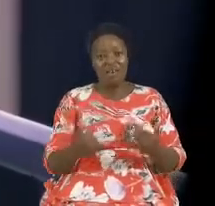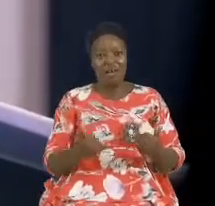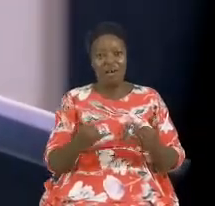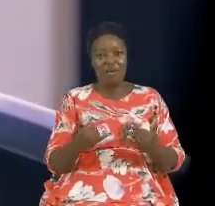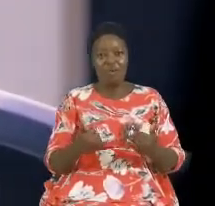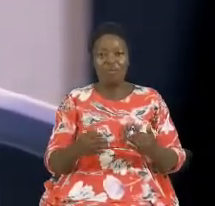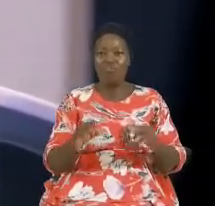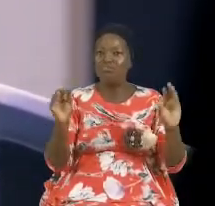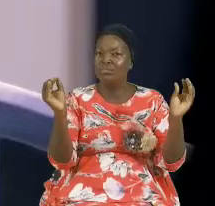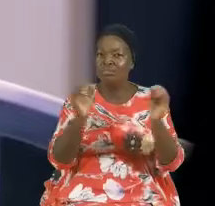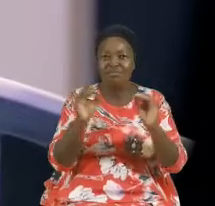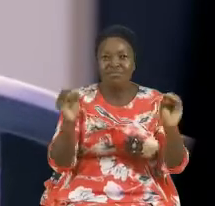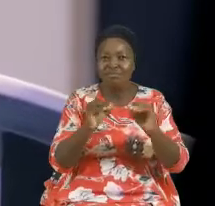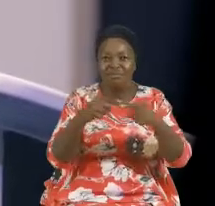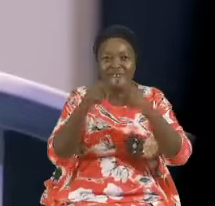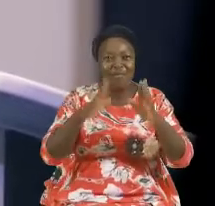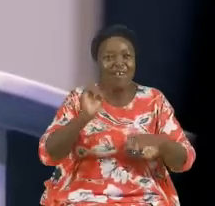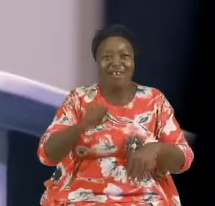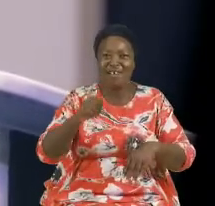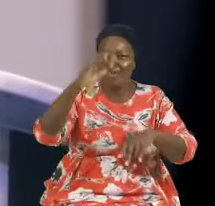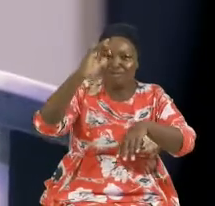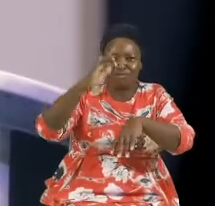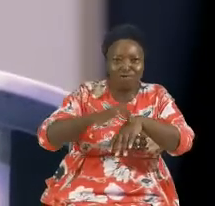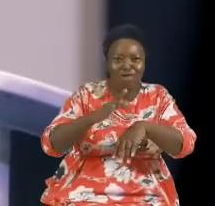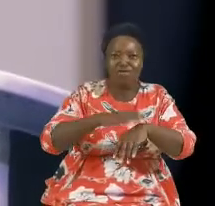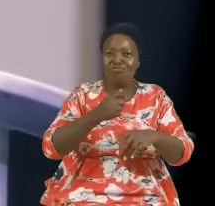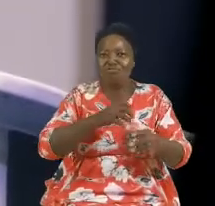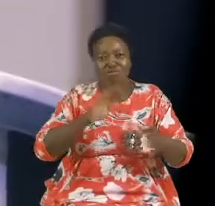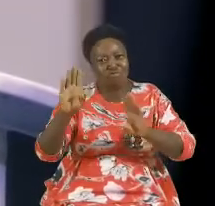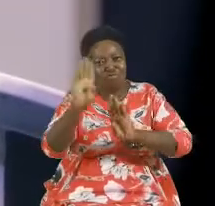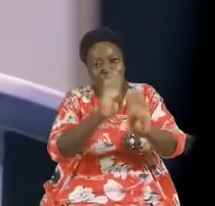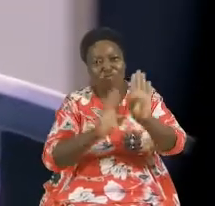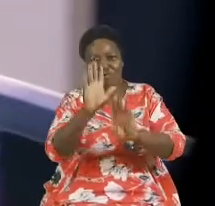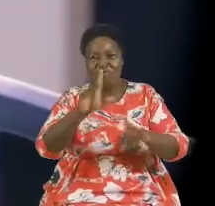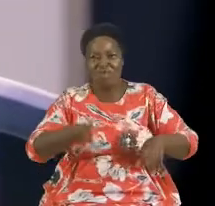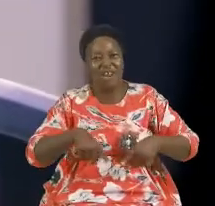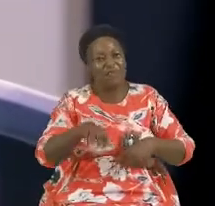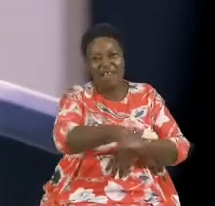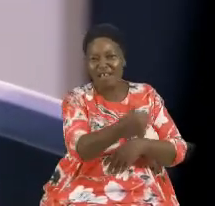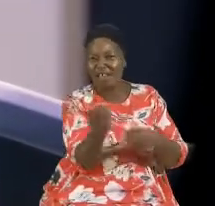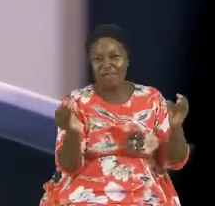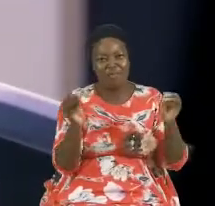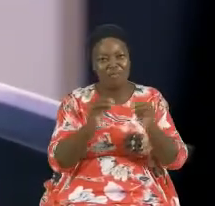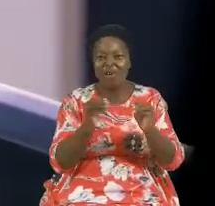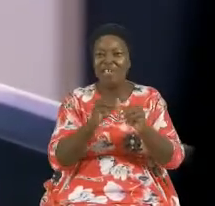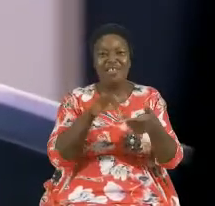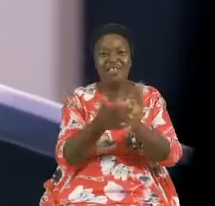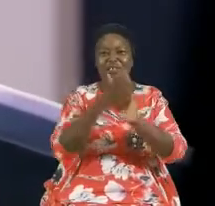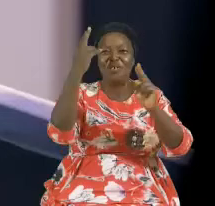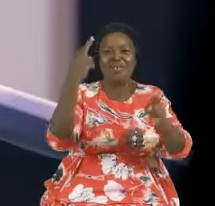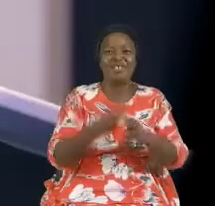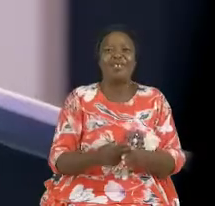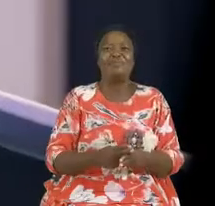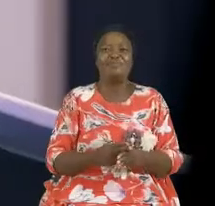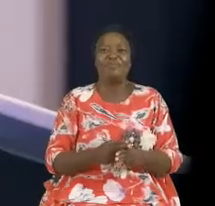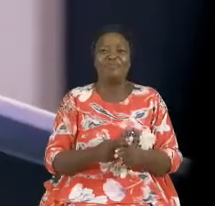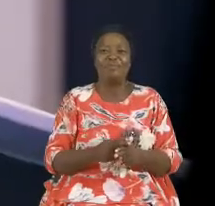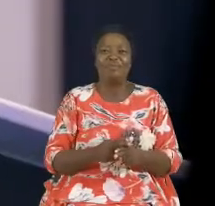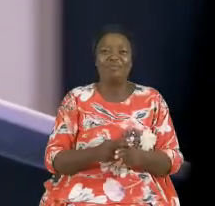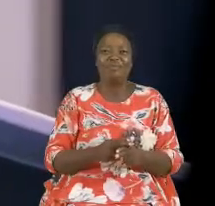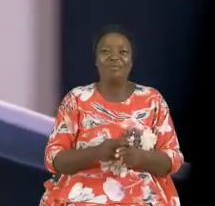the power of the enemy. And now, no enemy can torture, torment your